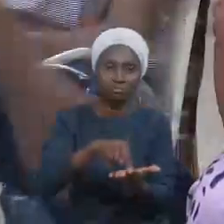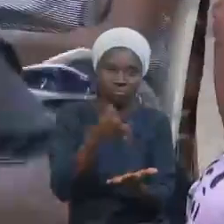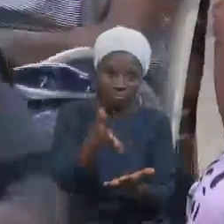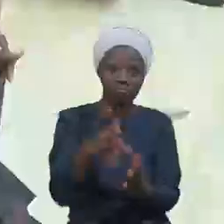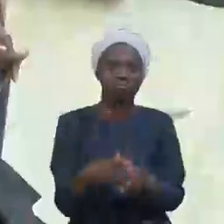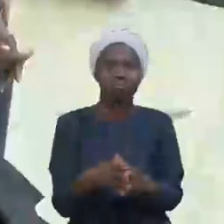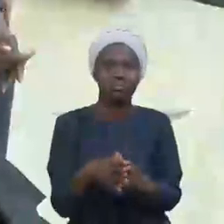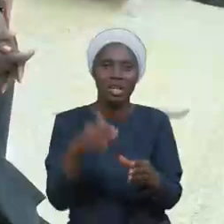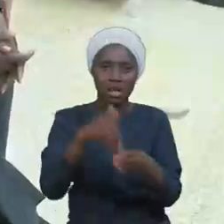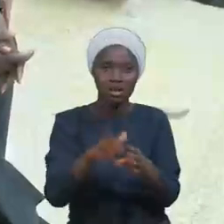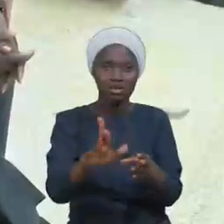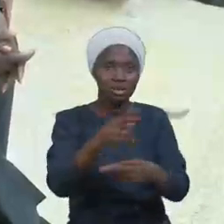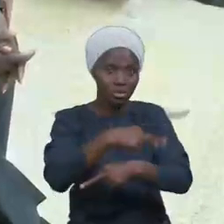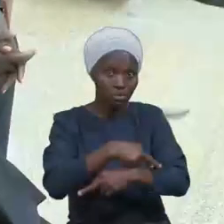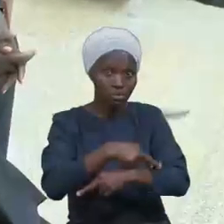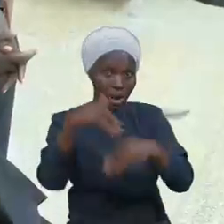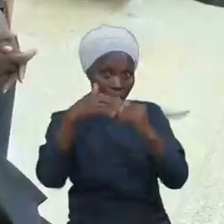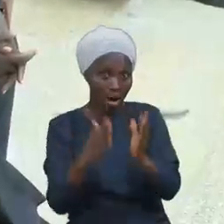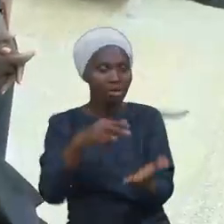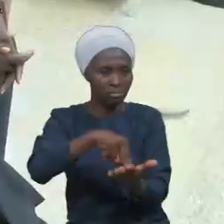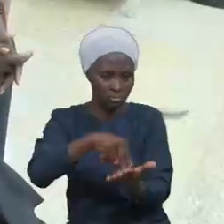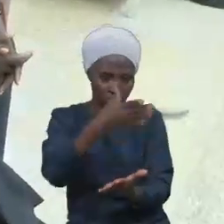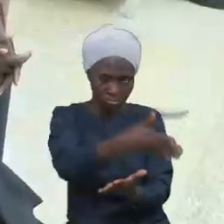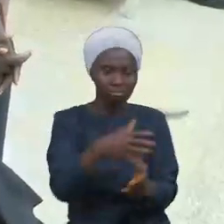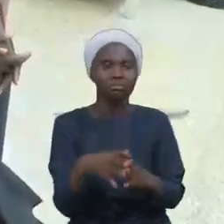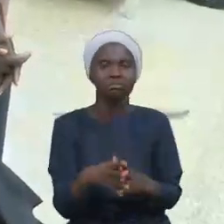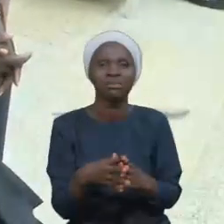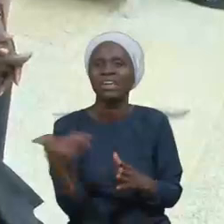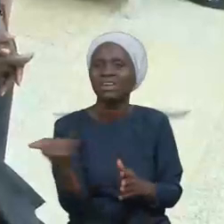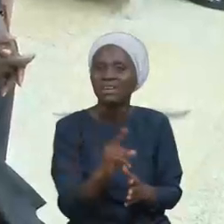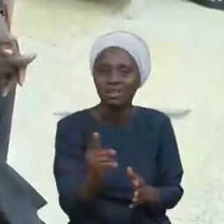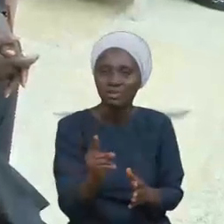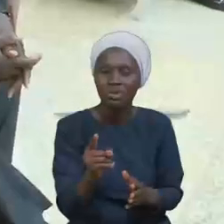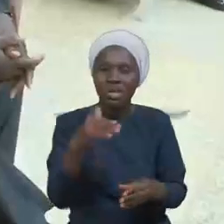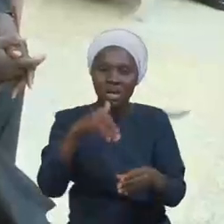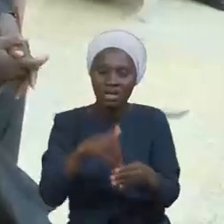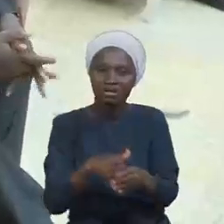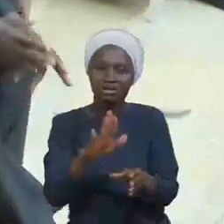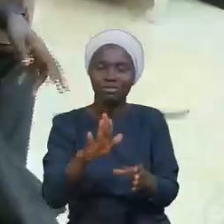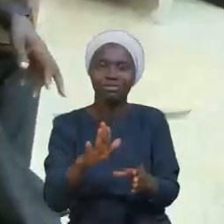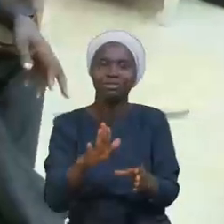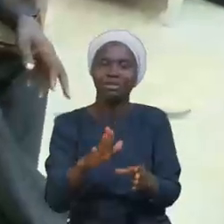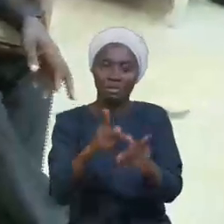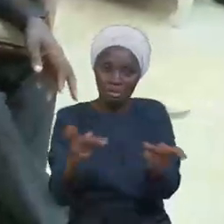your home, where you are, stand up there. Anywhere in the prison, stand up there.